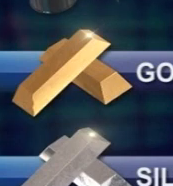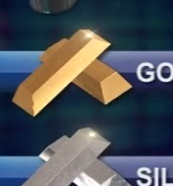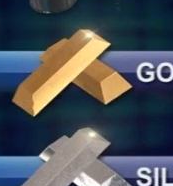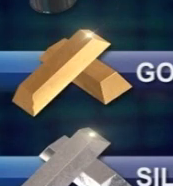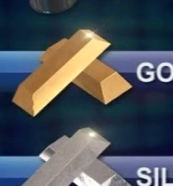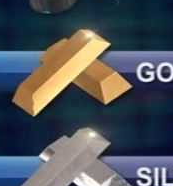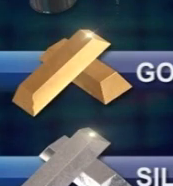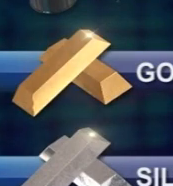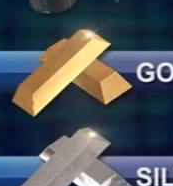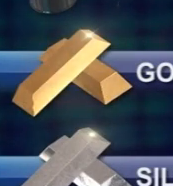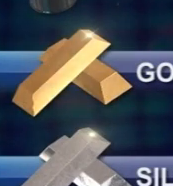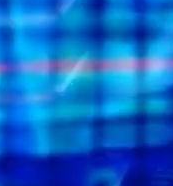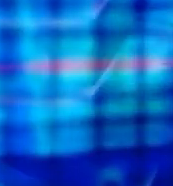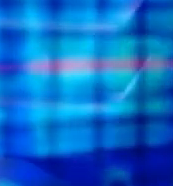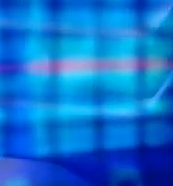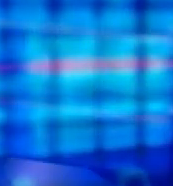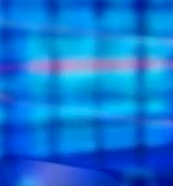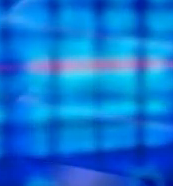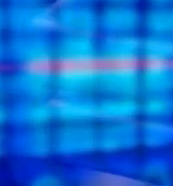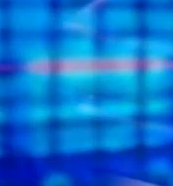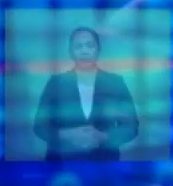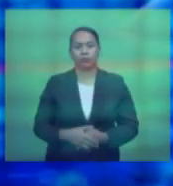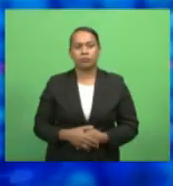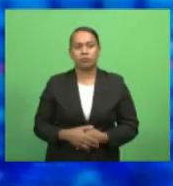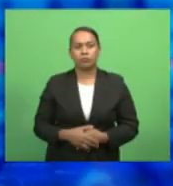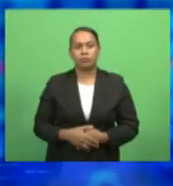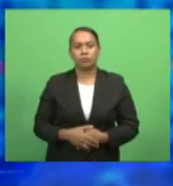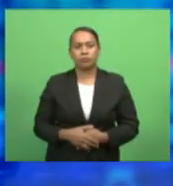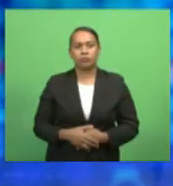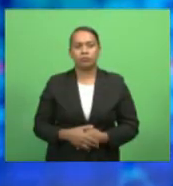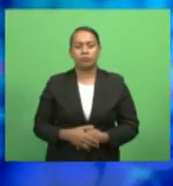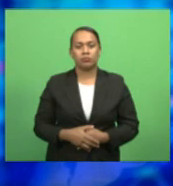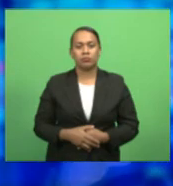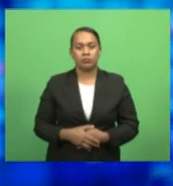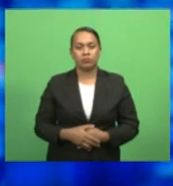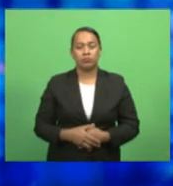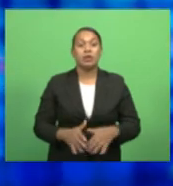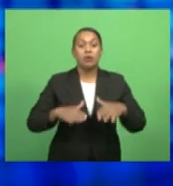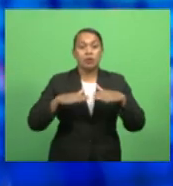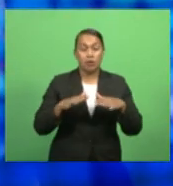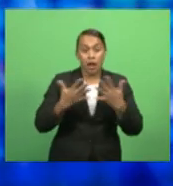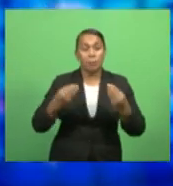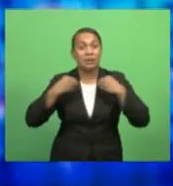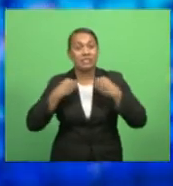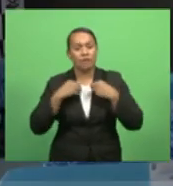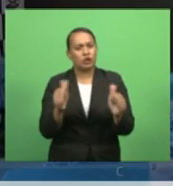today to $15.42 per ounce. That's it from Business Tonight. It's back to Jackie with the latest in sports.